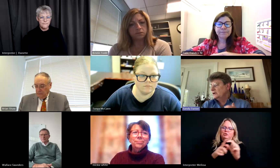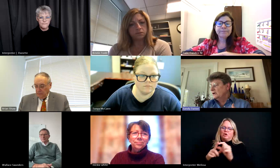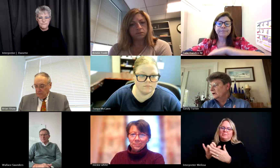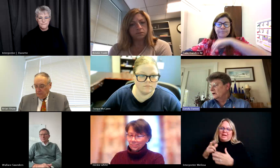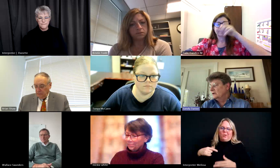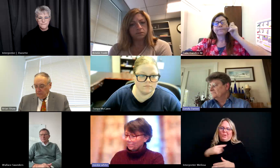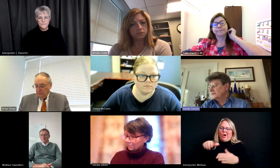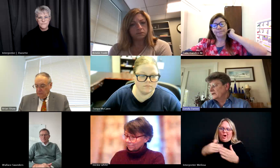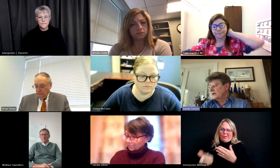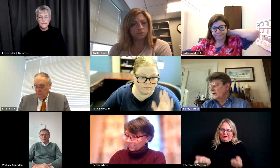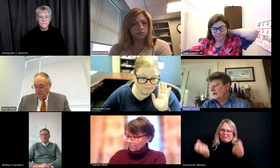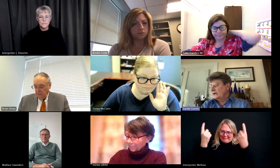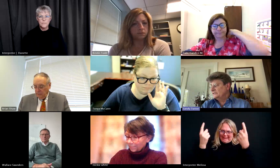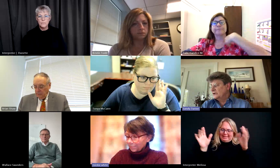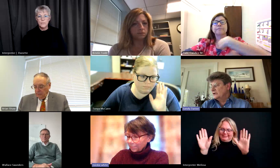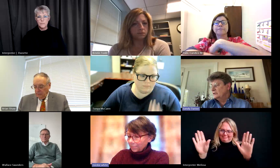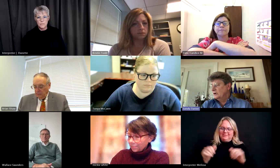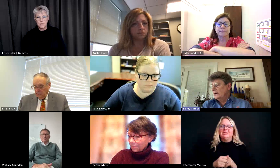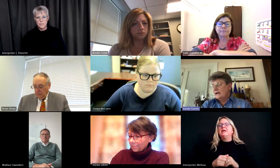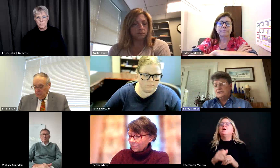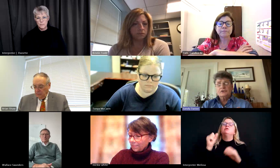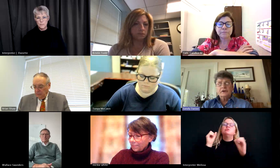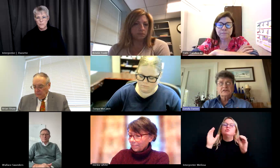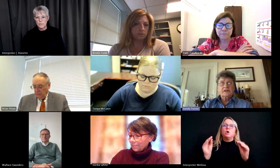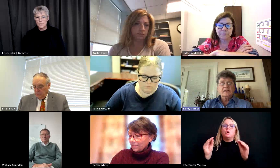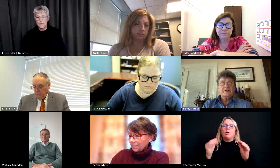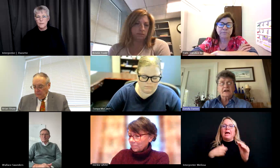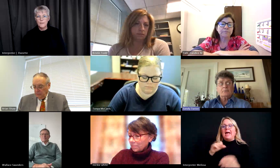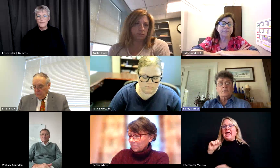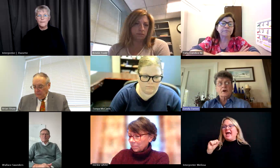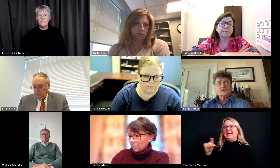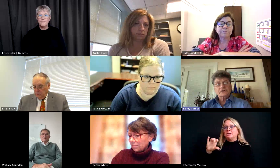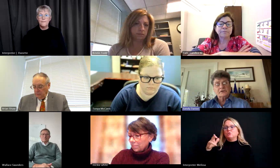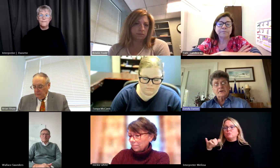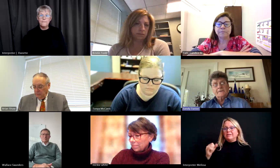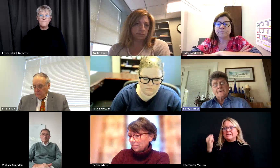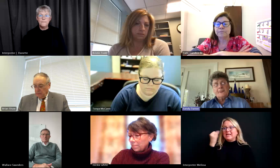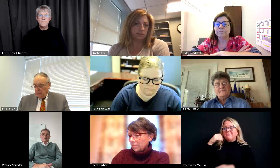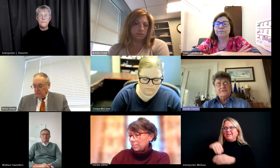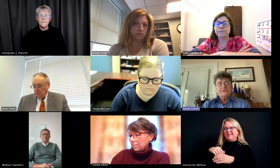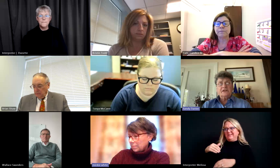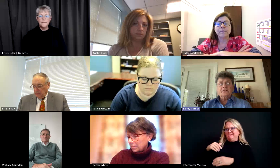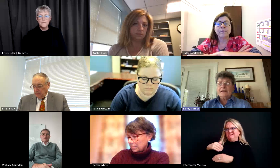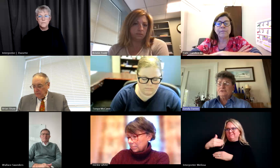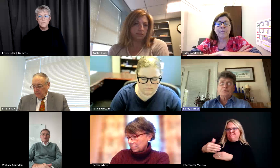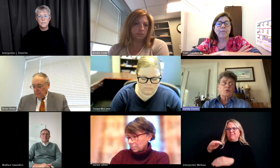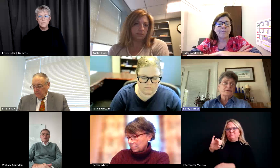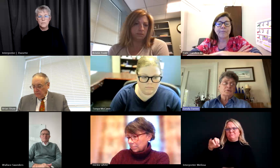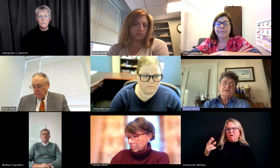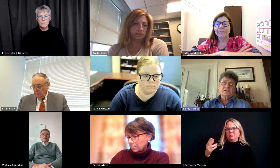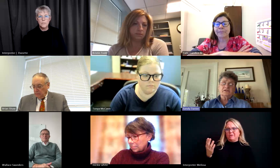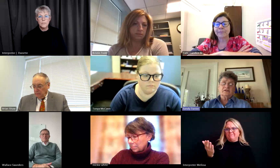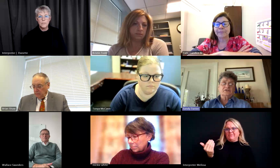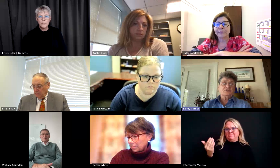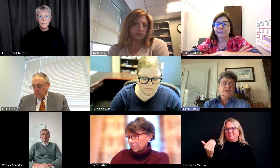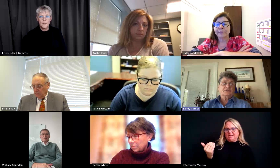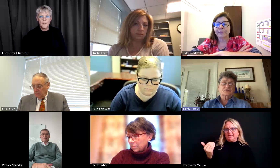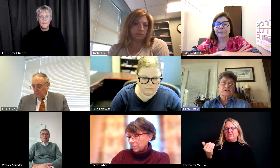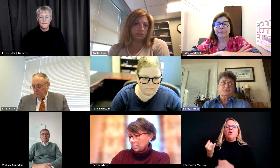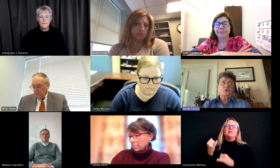understand. And so I asked Chris that if in our March 15th last report that we sent